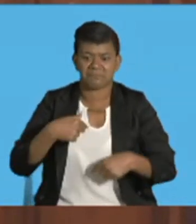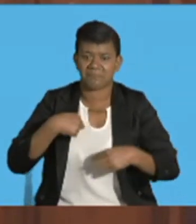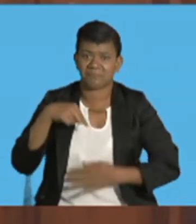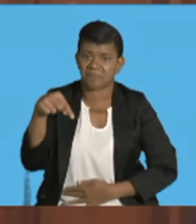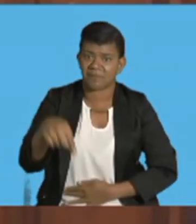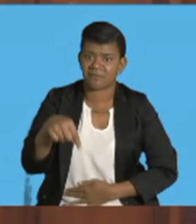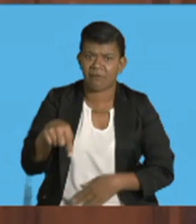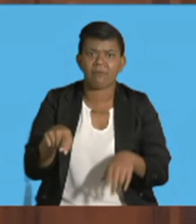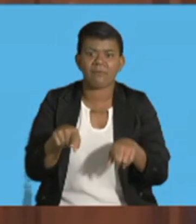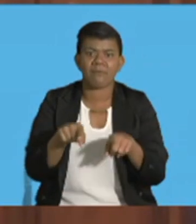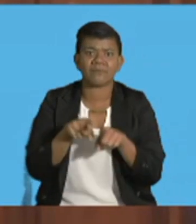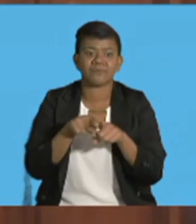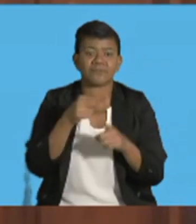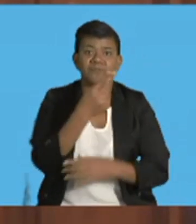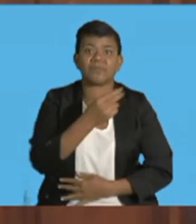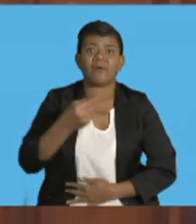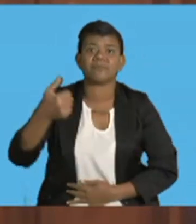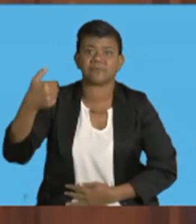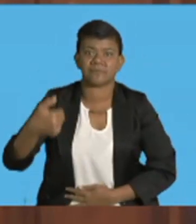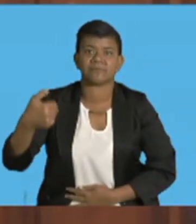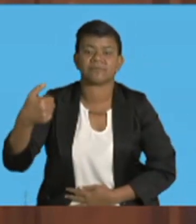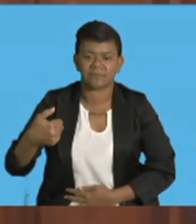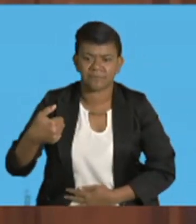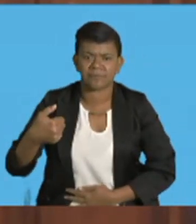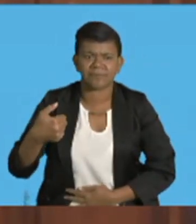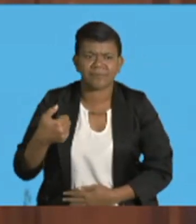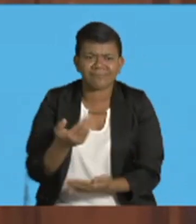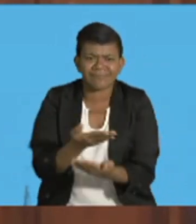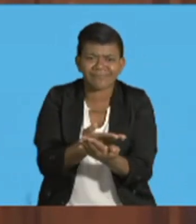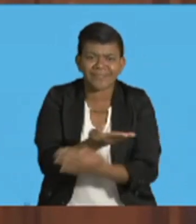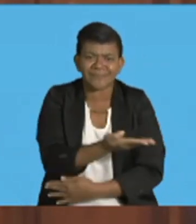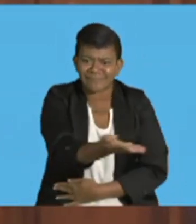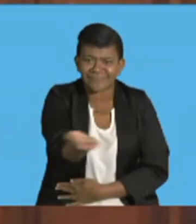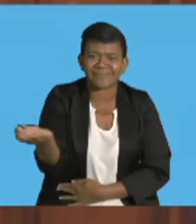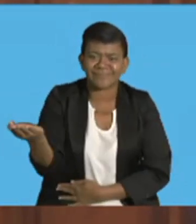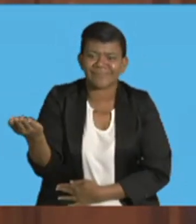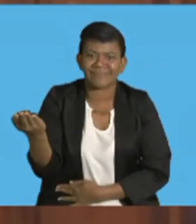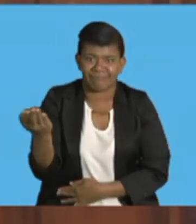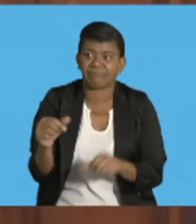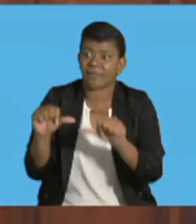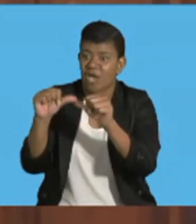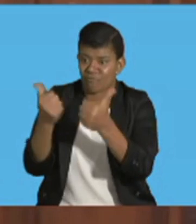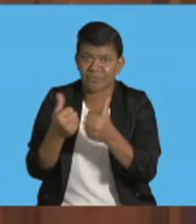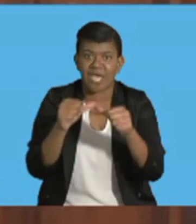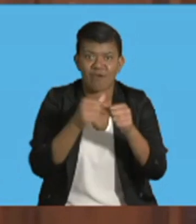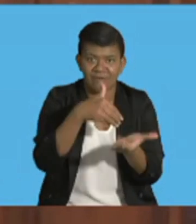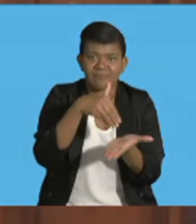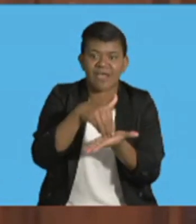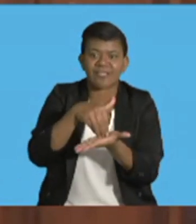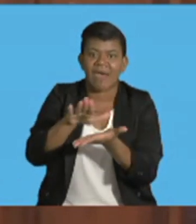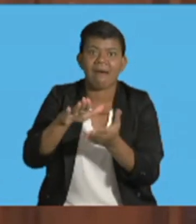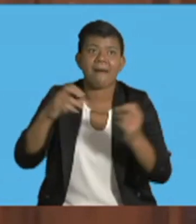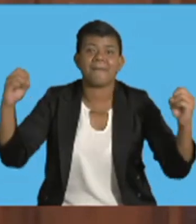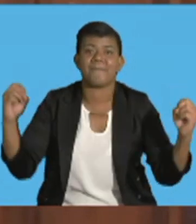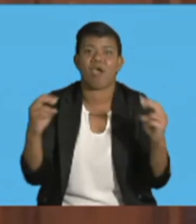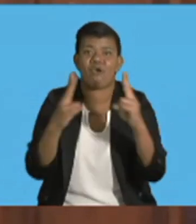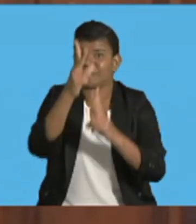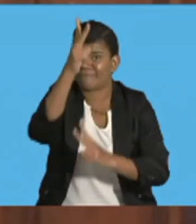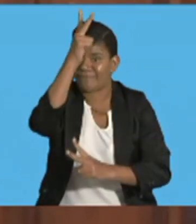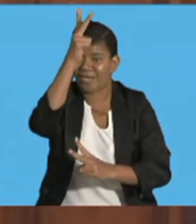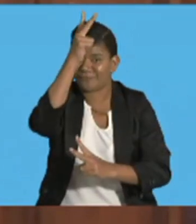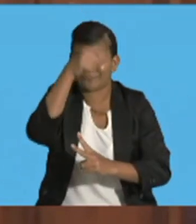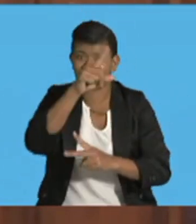leadership. I congratulate you for being the first Parliament in the world to undertake a Sustainable Development